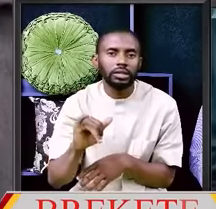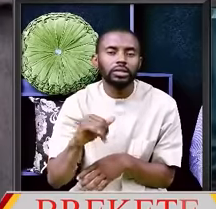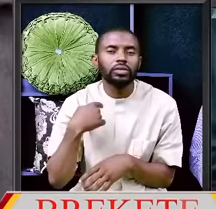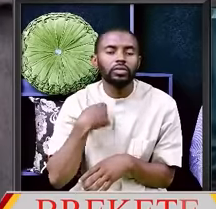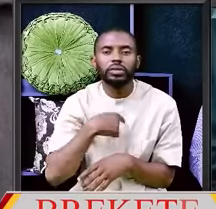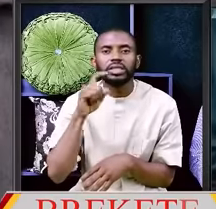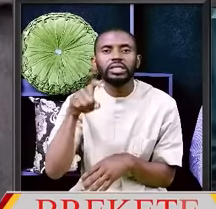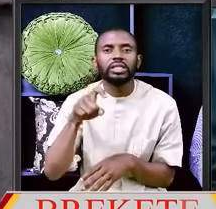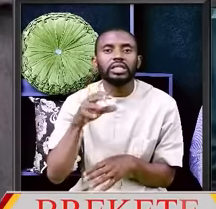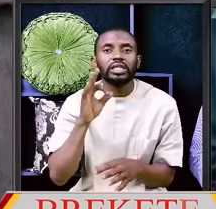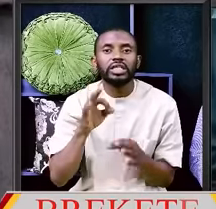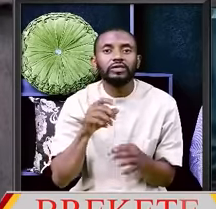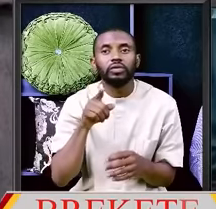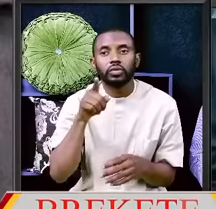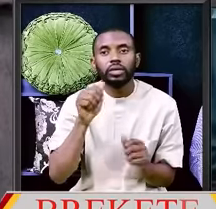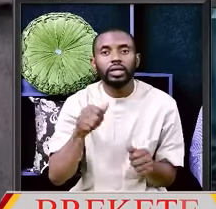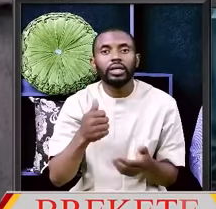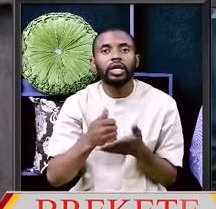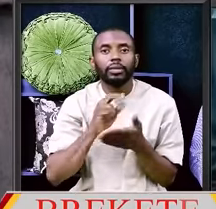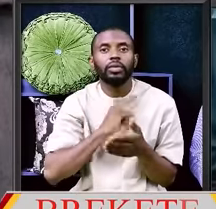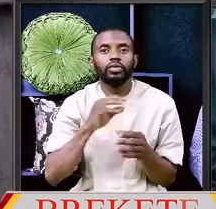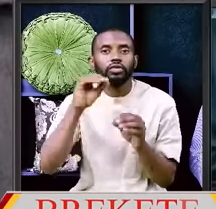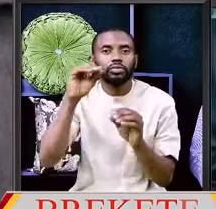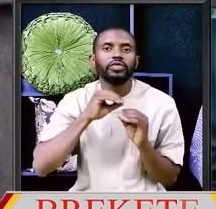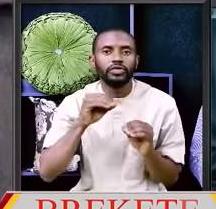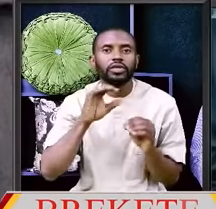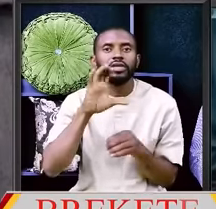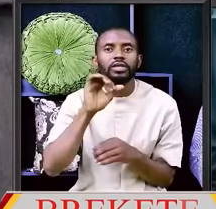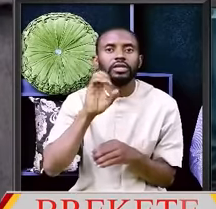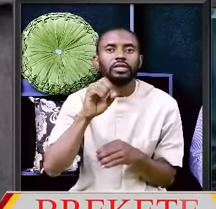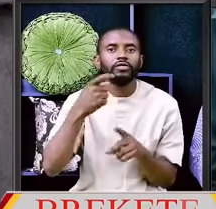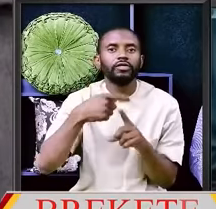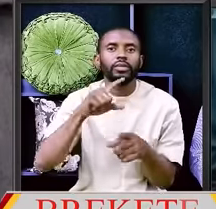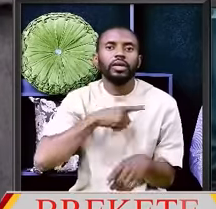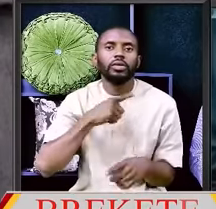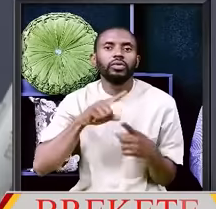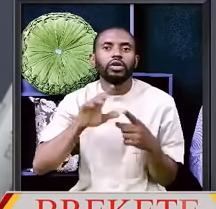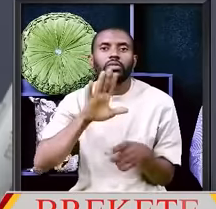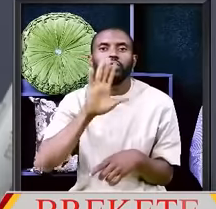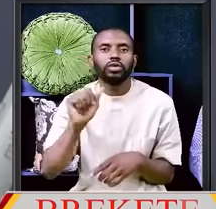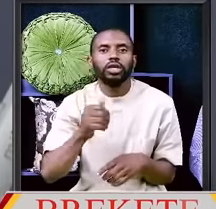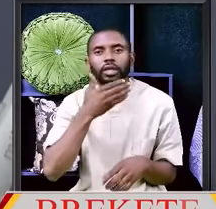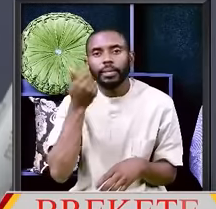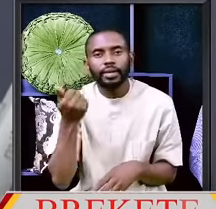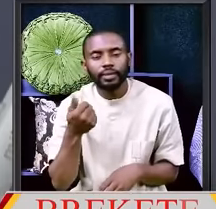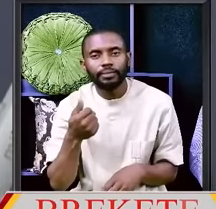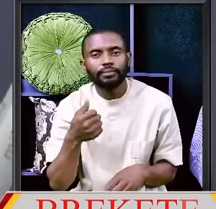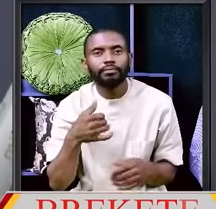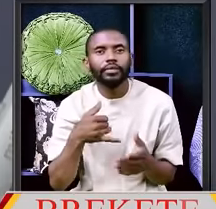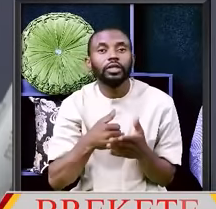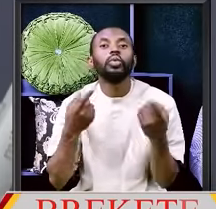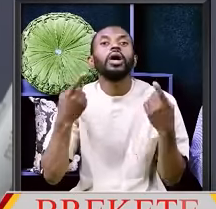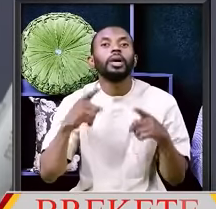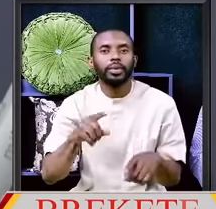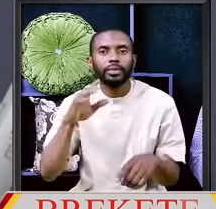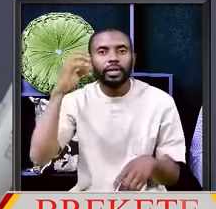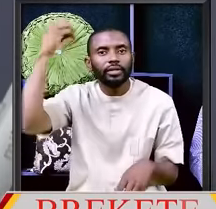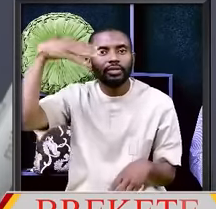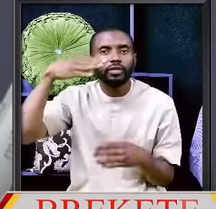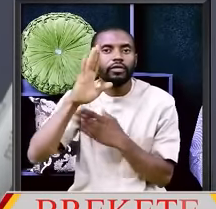Okay. And if you can help us to move the case from Lagos to Abuja, it's better, sir. It will happen by the grace of God.